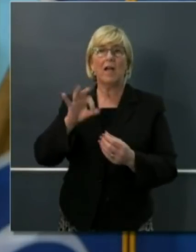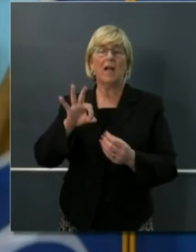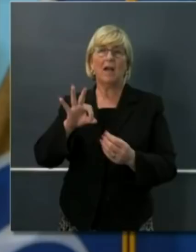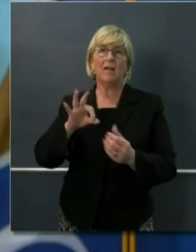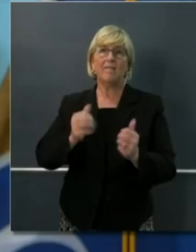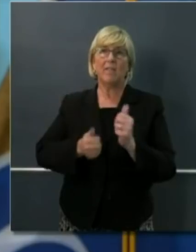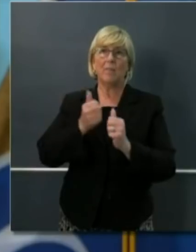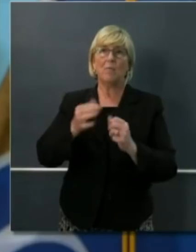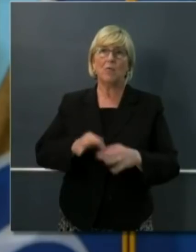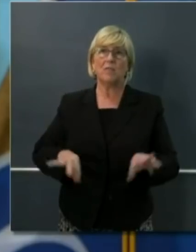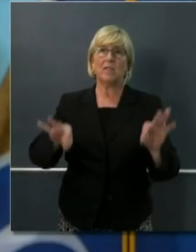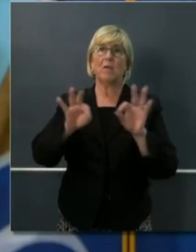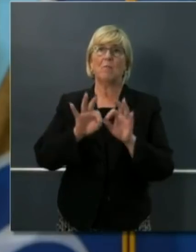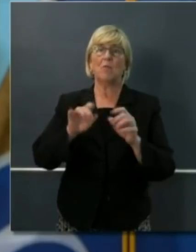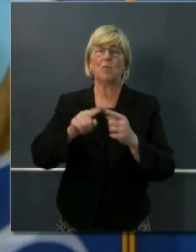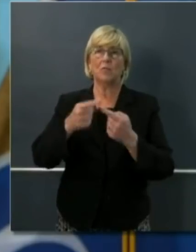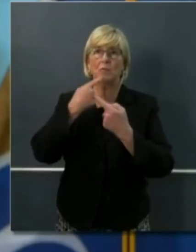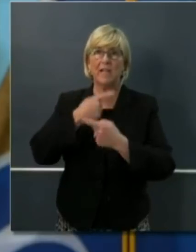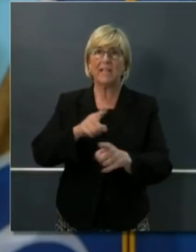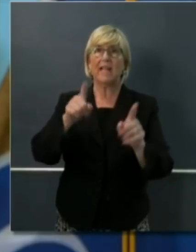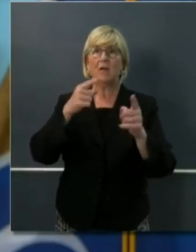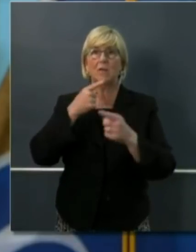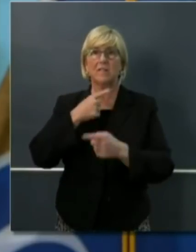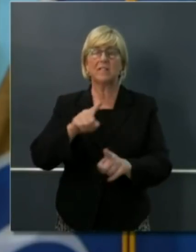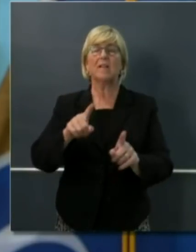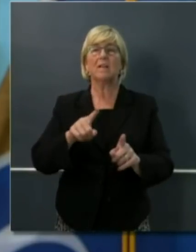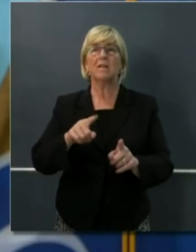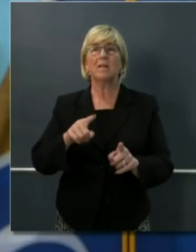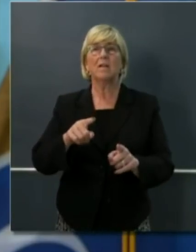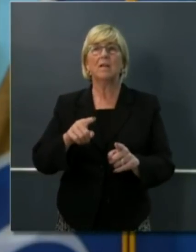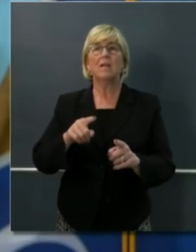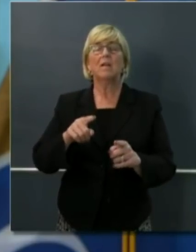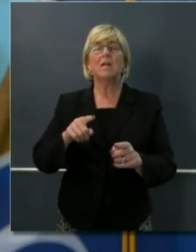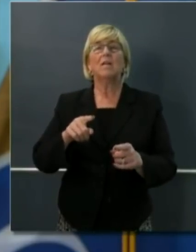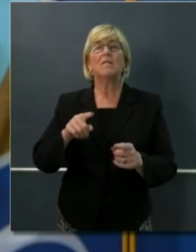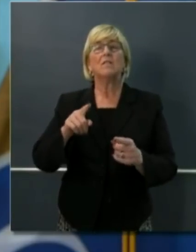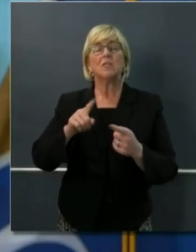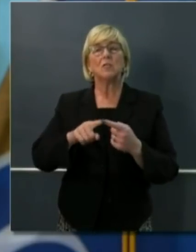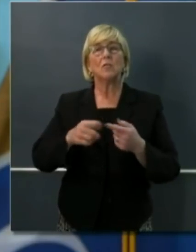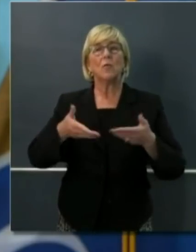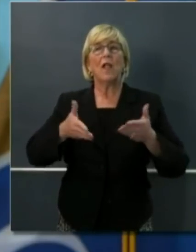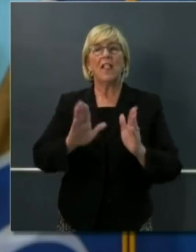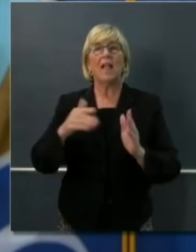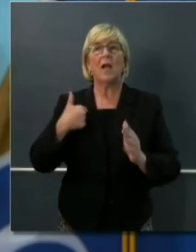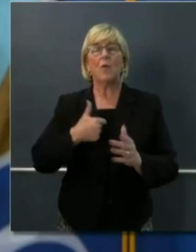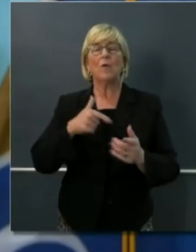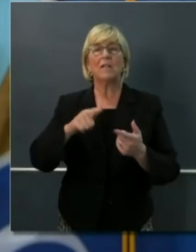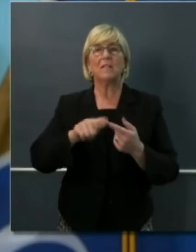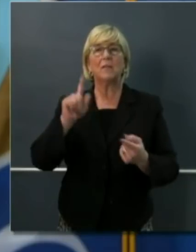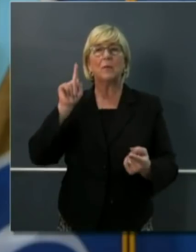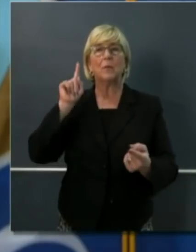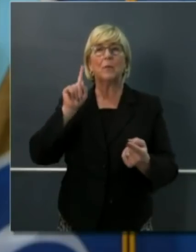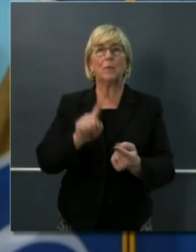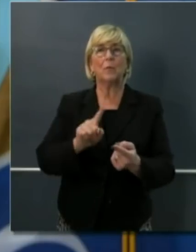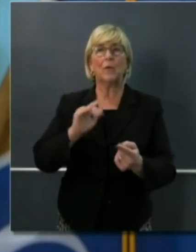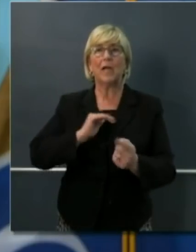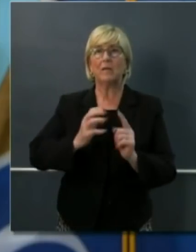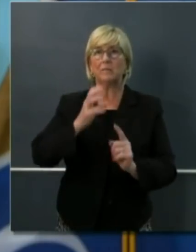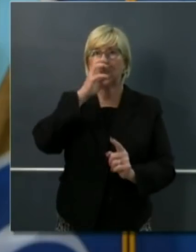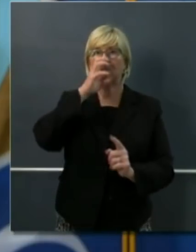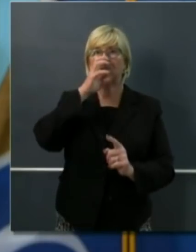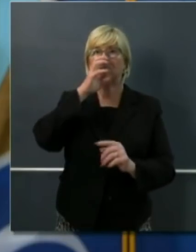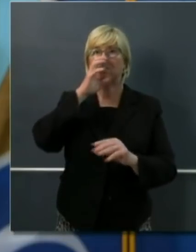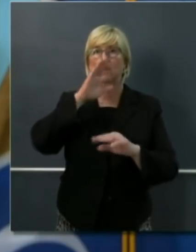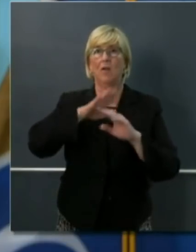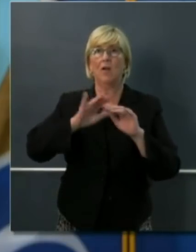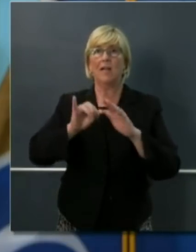subsequent announcements in terms of how we're starting to loosen up our stay-at-home order. And so that's why we felt today it deserved a little